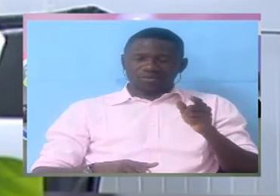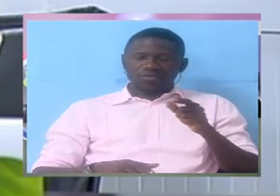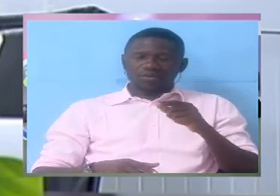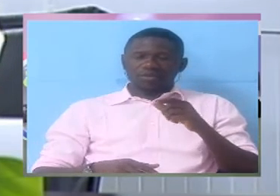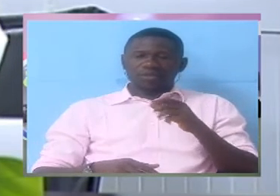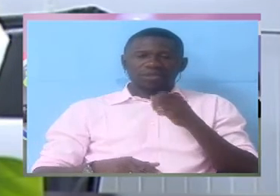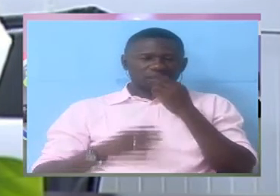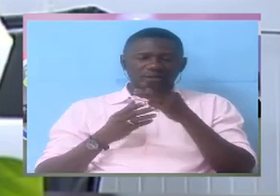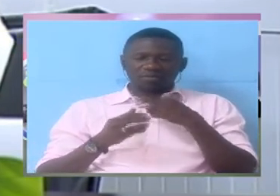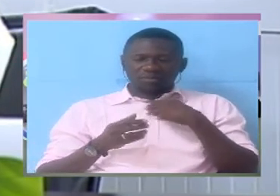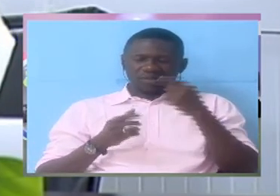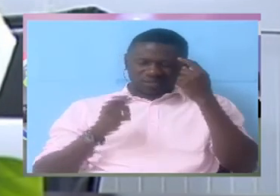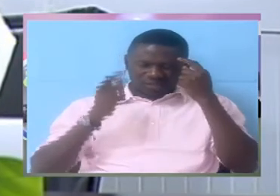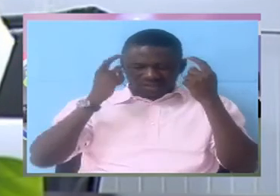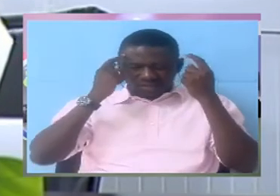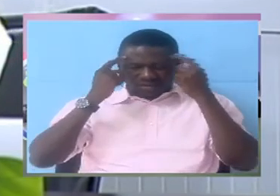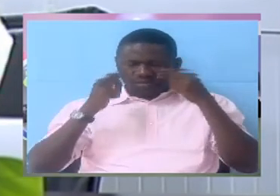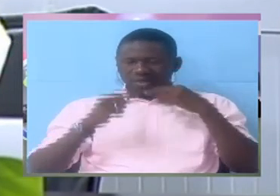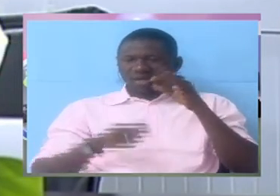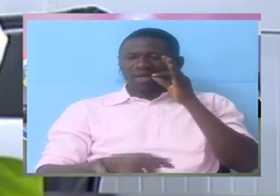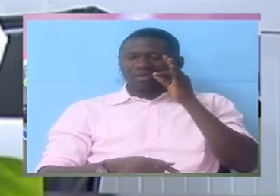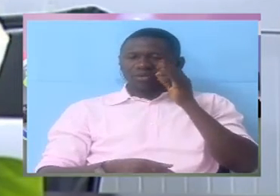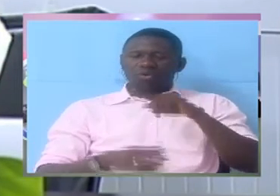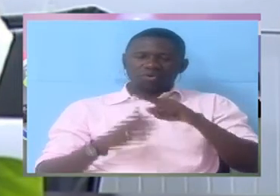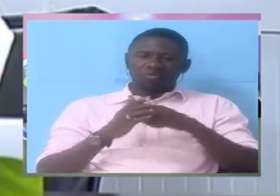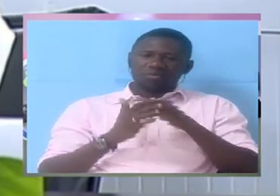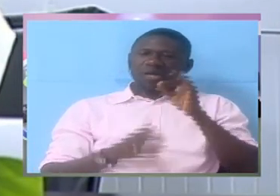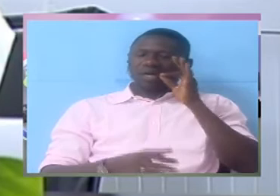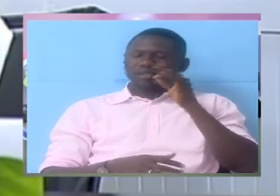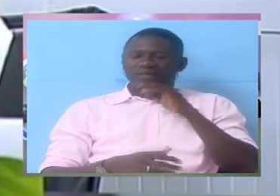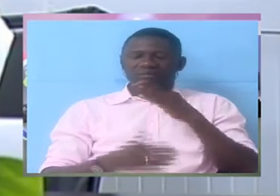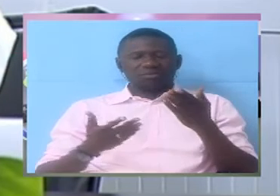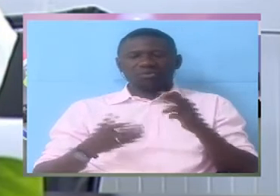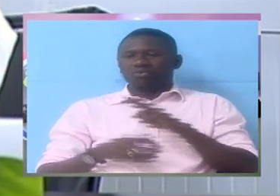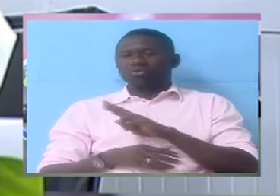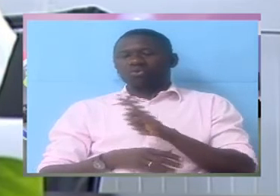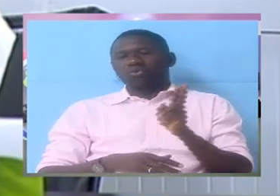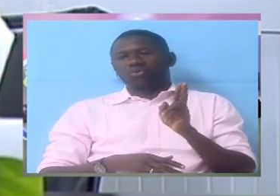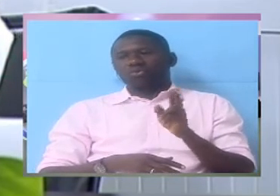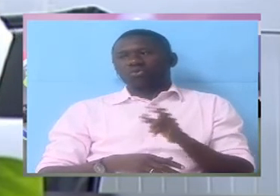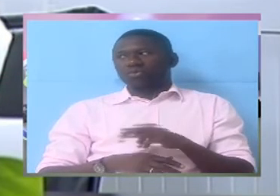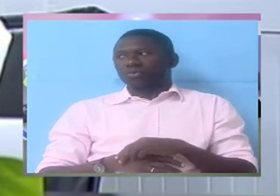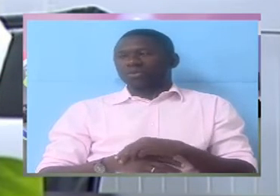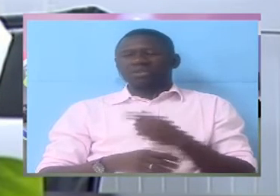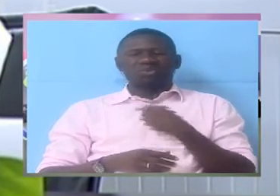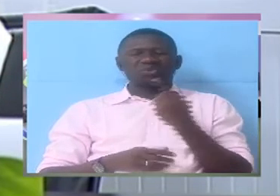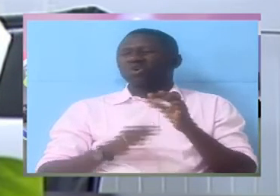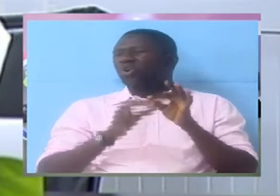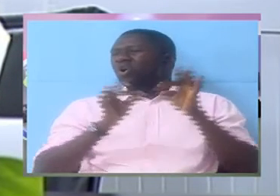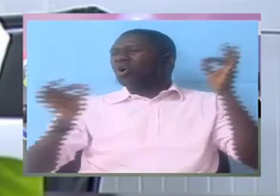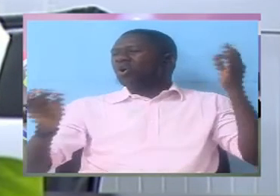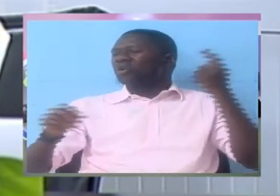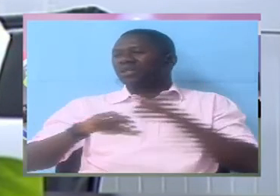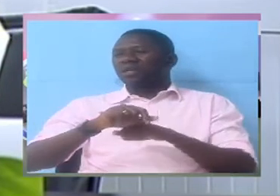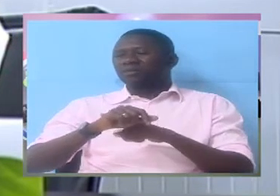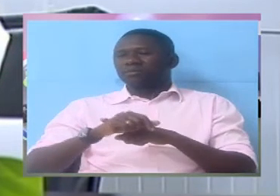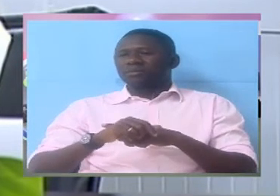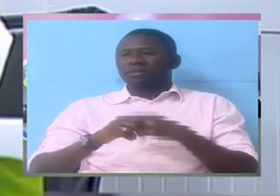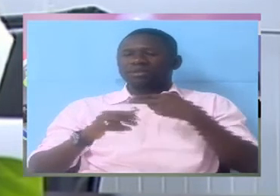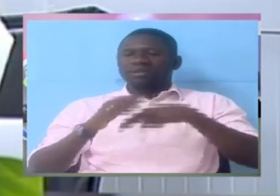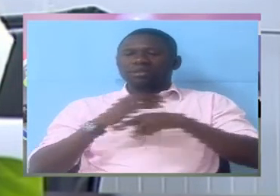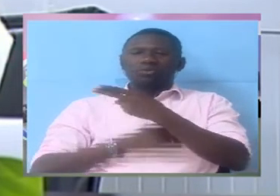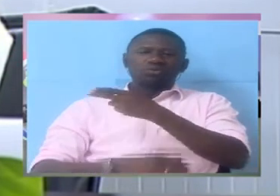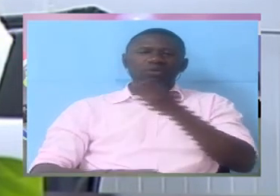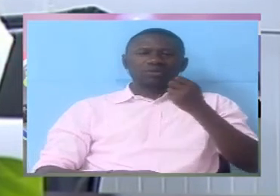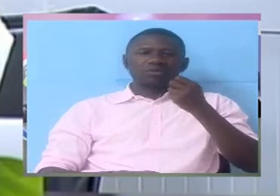I'm calculating my answers or my replies, whatever. But no, it's a long time, 2003 when I left